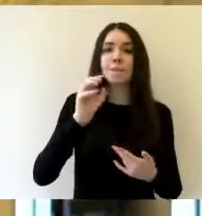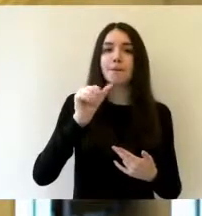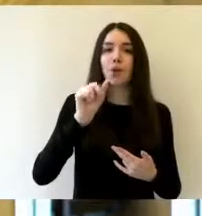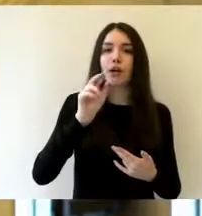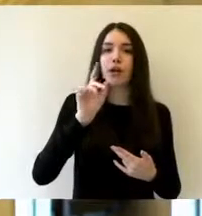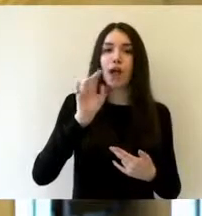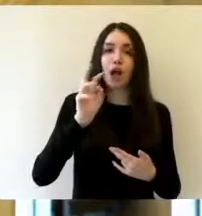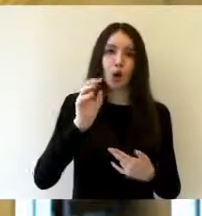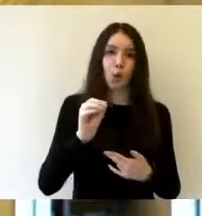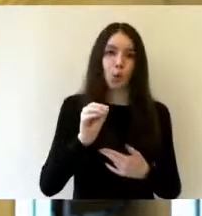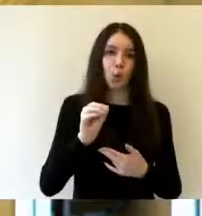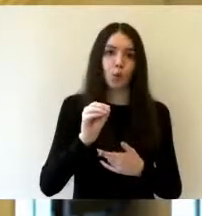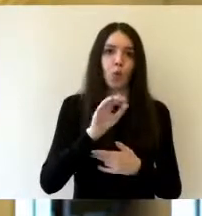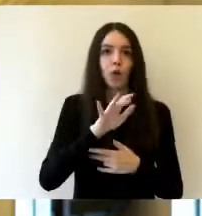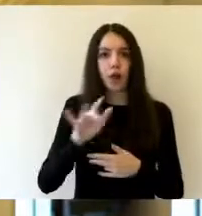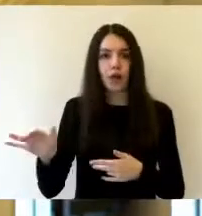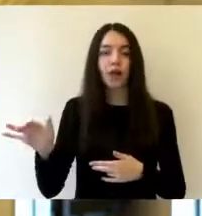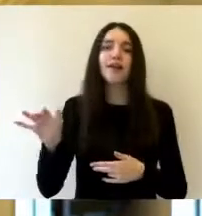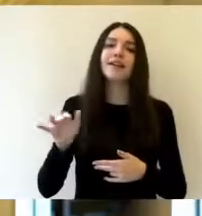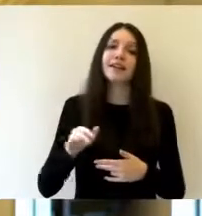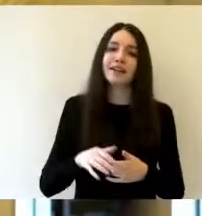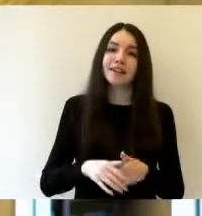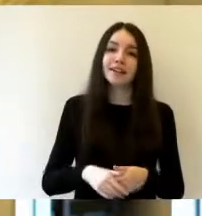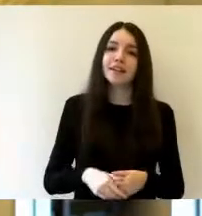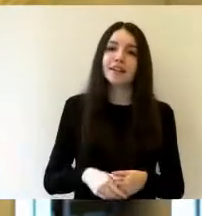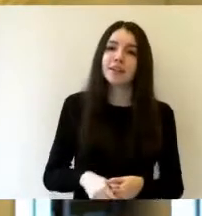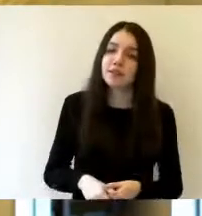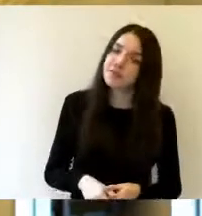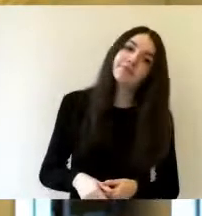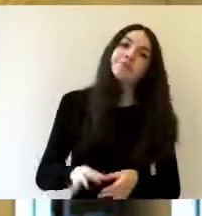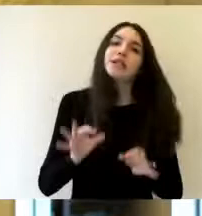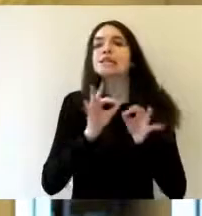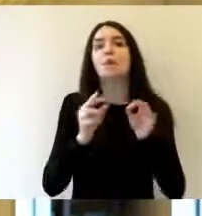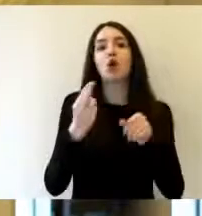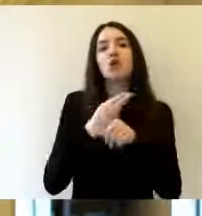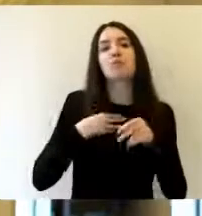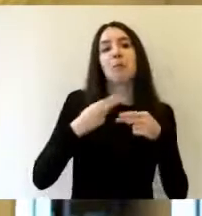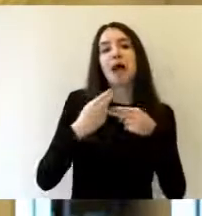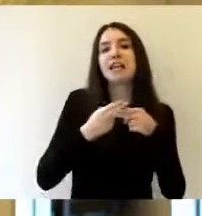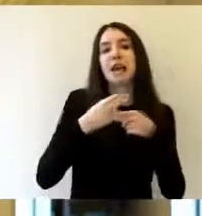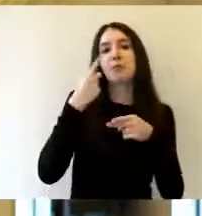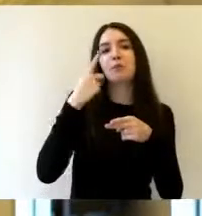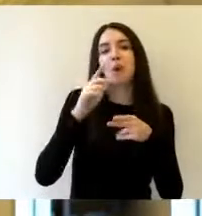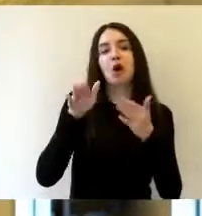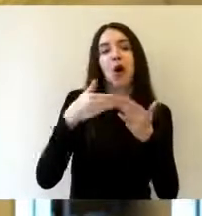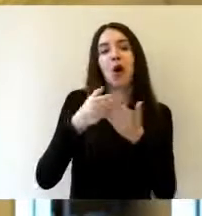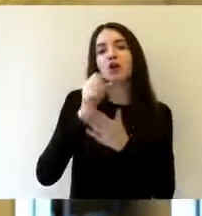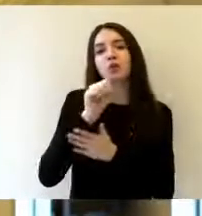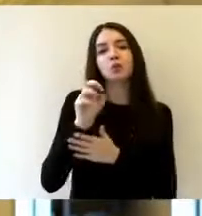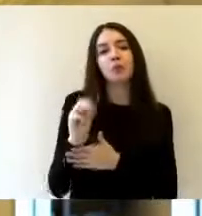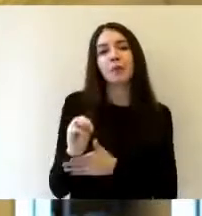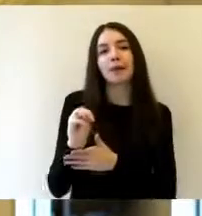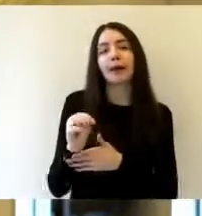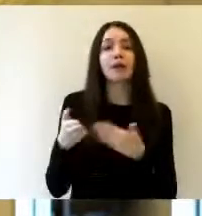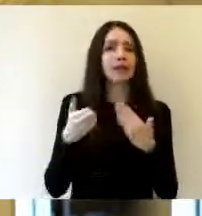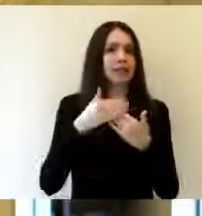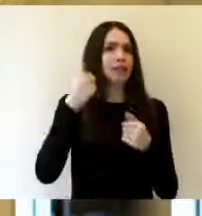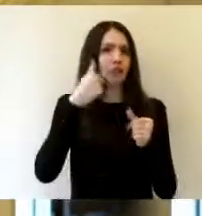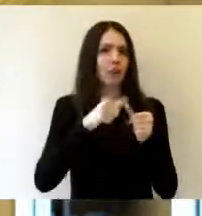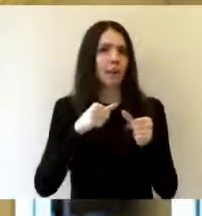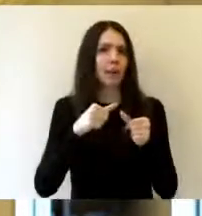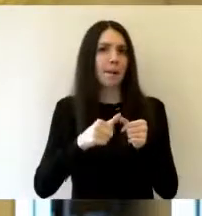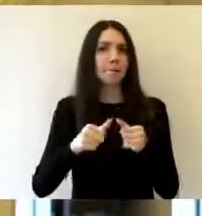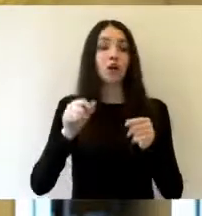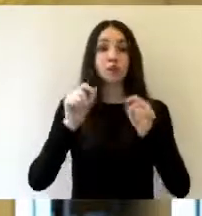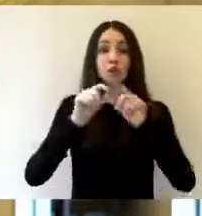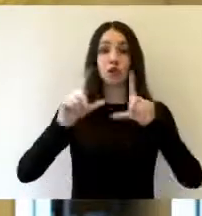phonetic. I'm simple, and I just use my name for my handle and everything, so it's just at Sebastian Martorana. It's up on your screen right now,